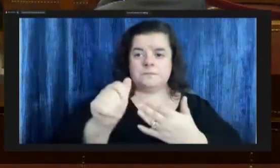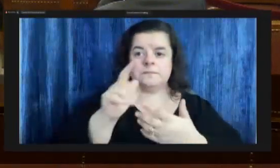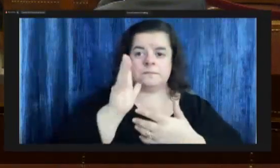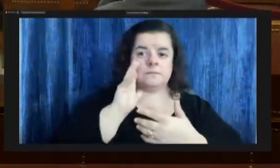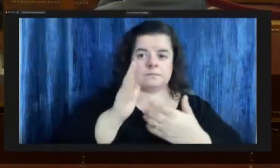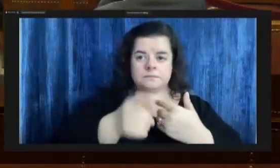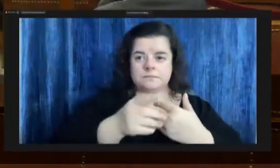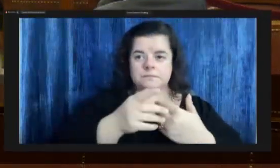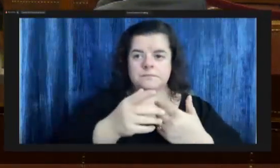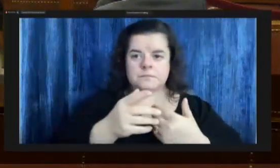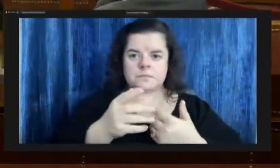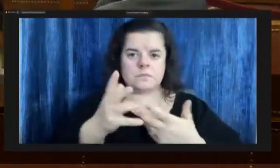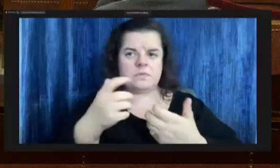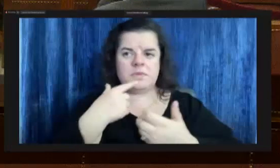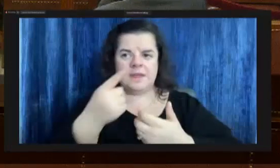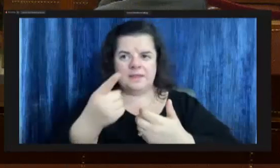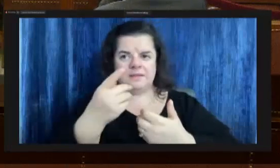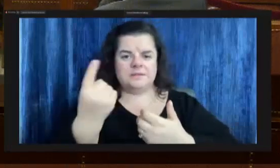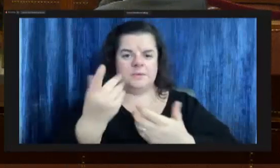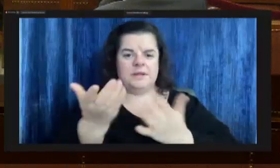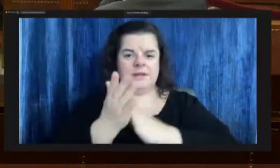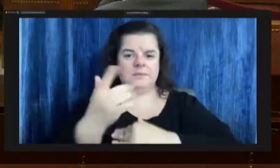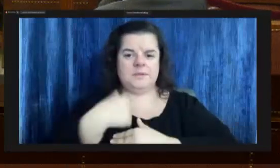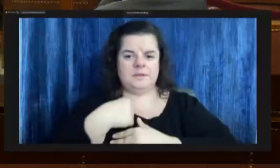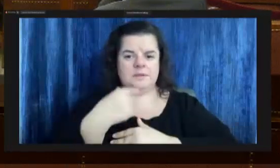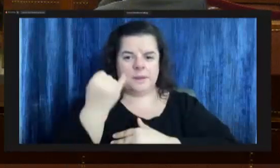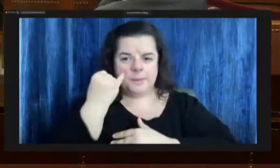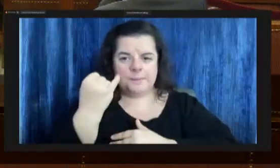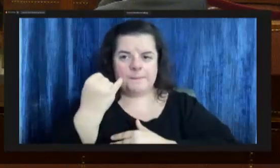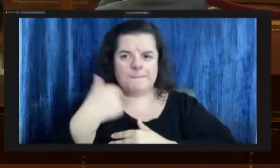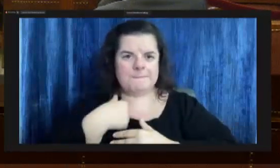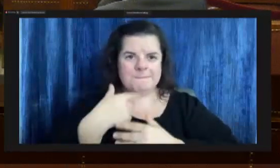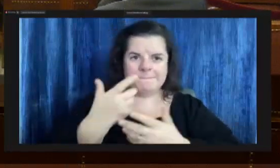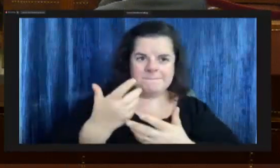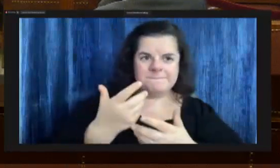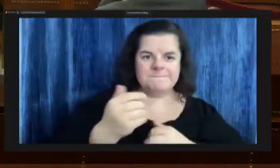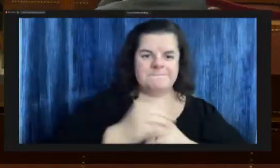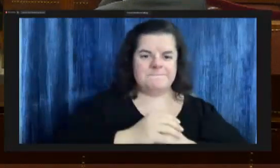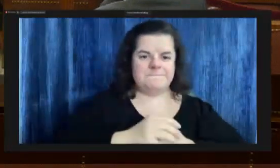saying that, because somebody asked me in the media the one day if I was dying.